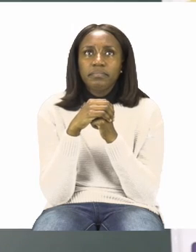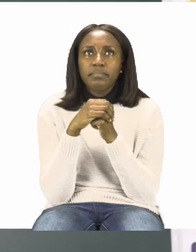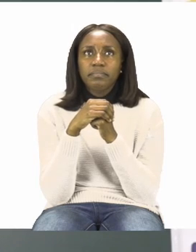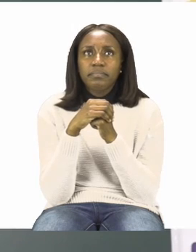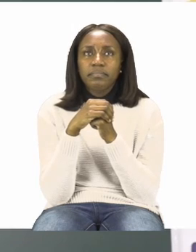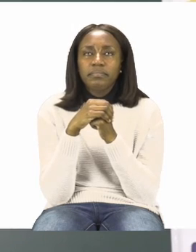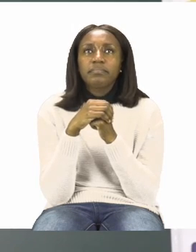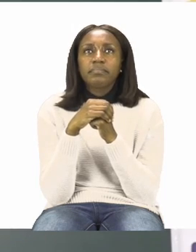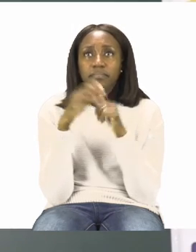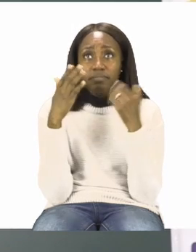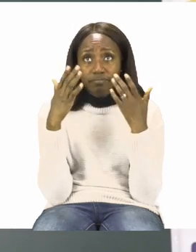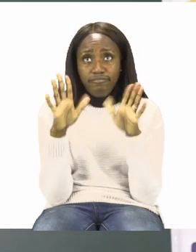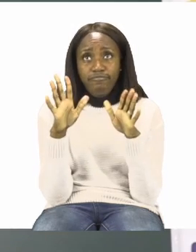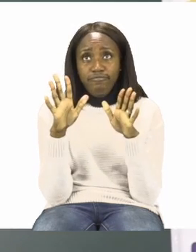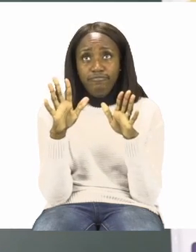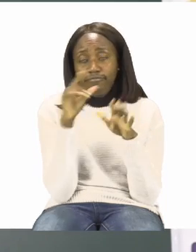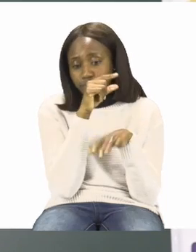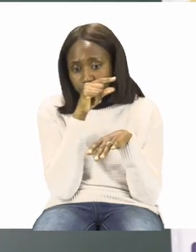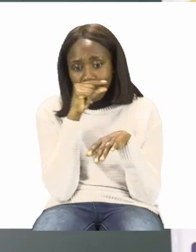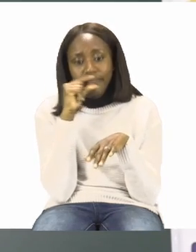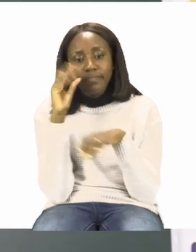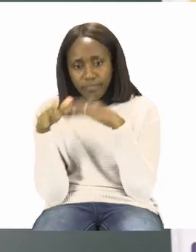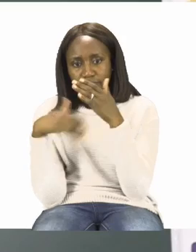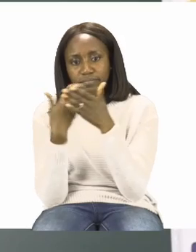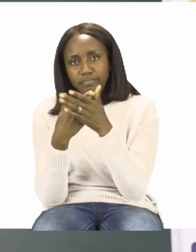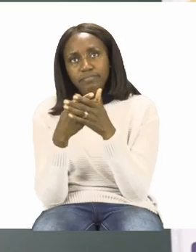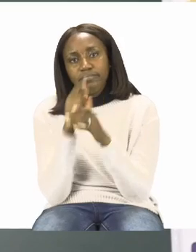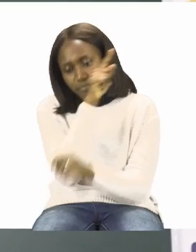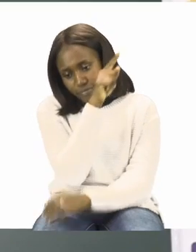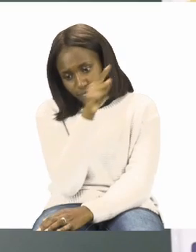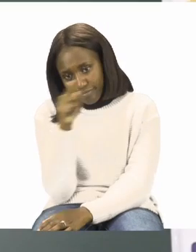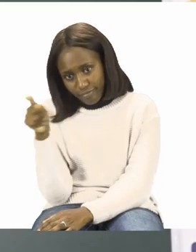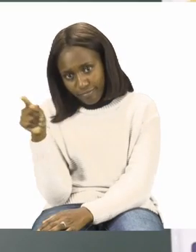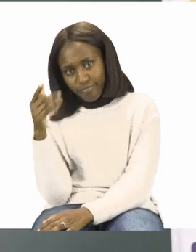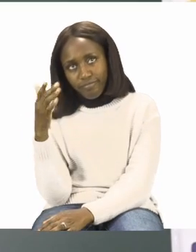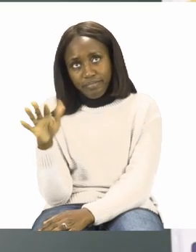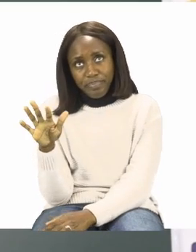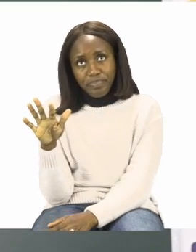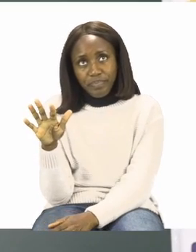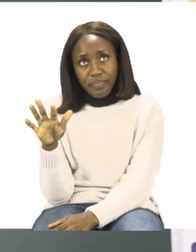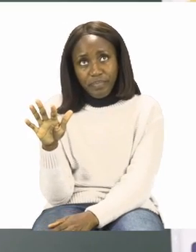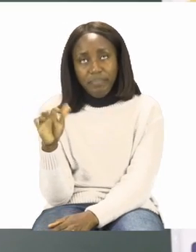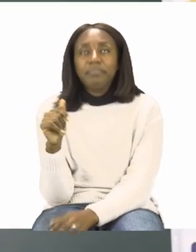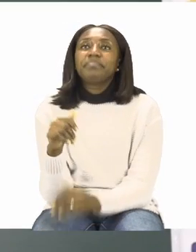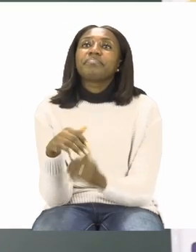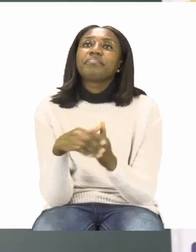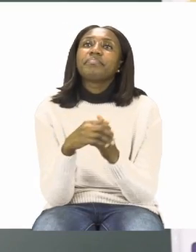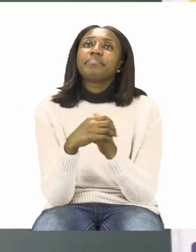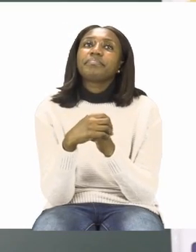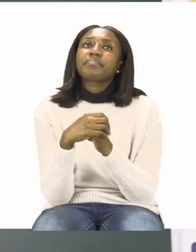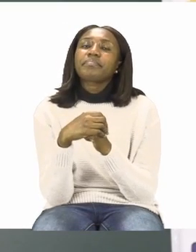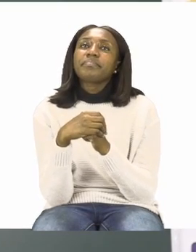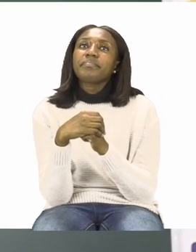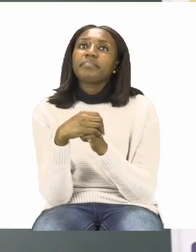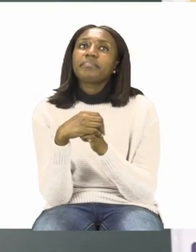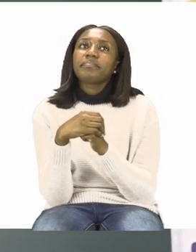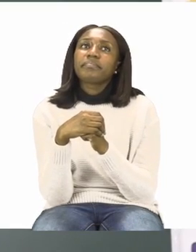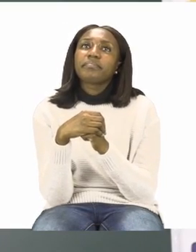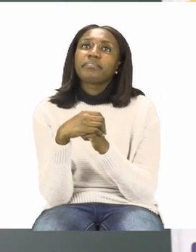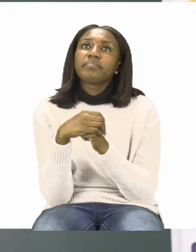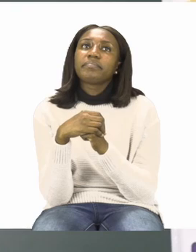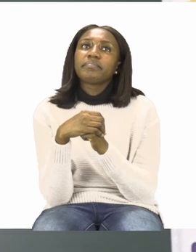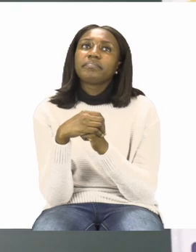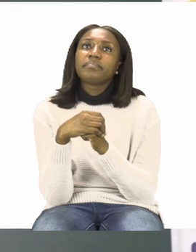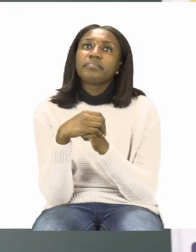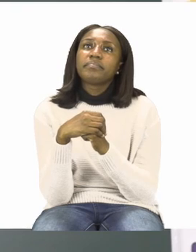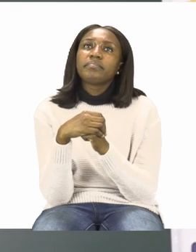matched our picture with the word chalkboard because it is a picture of a